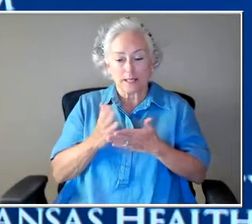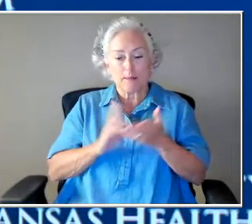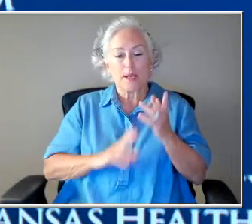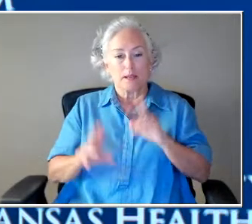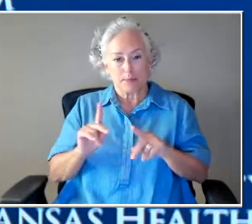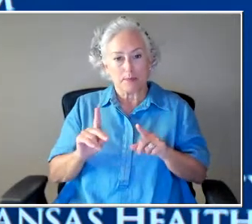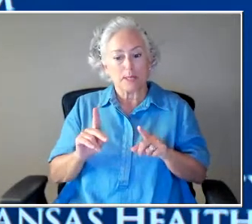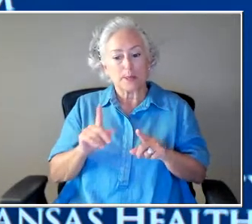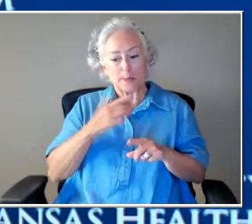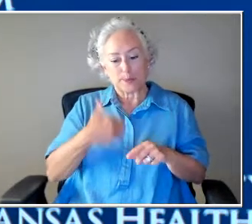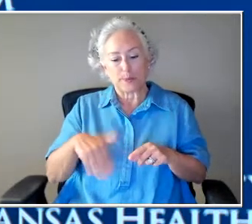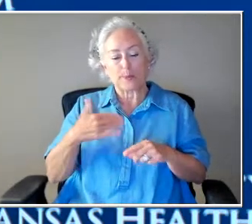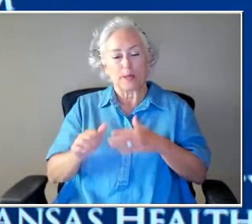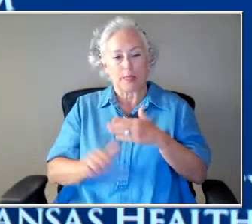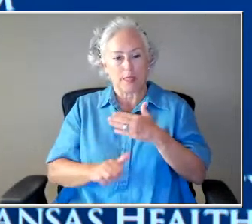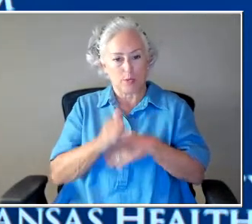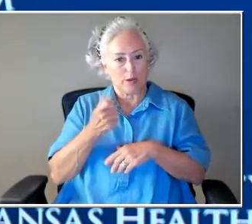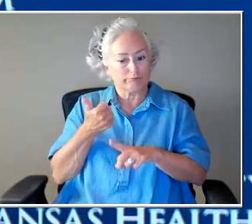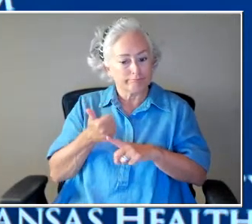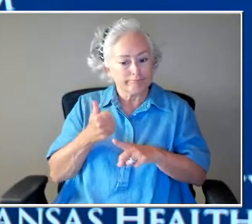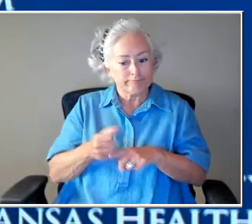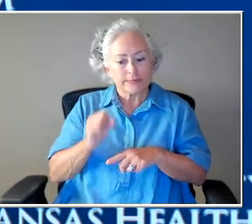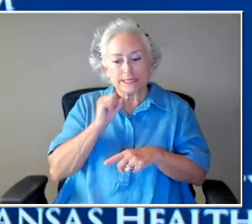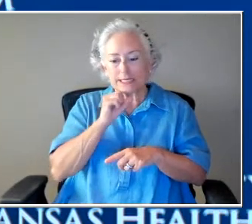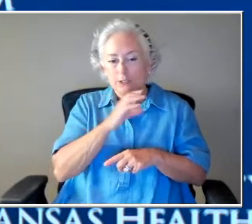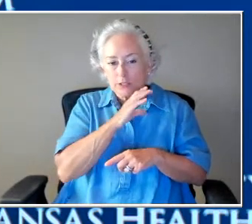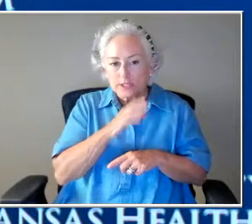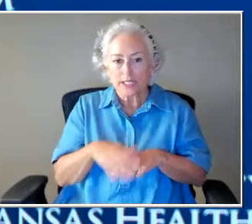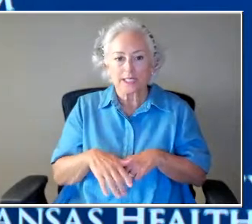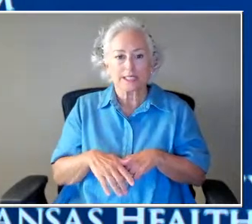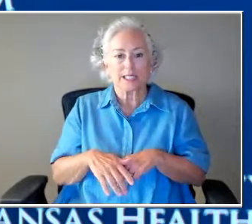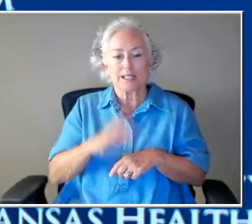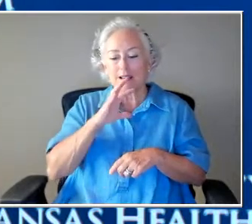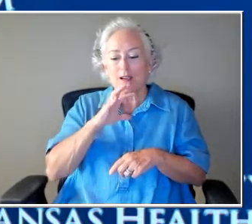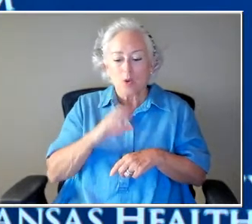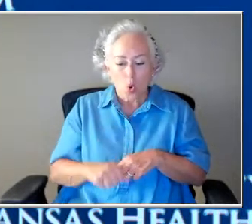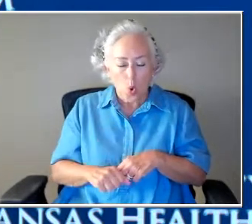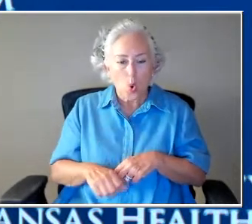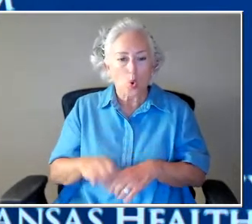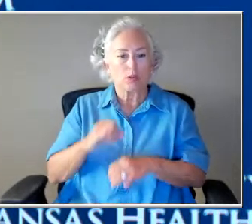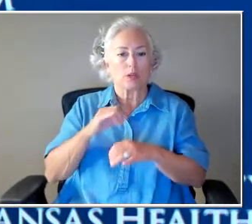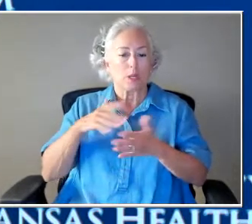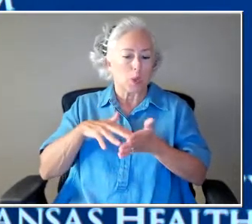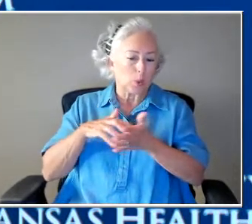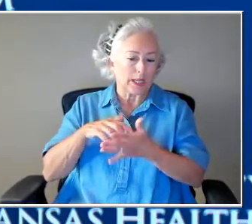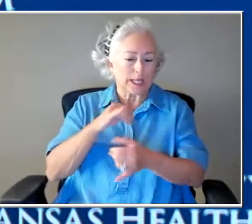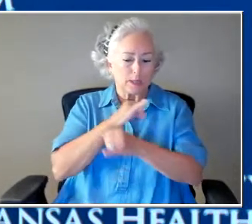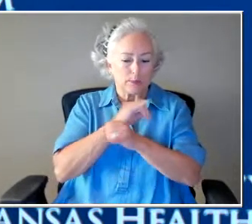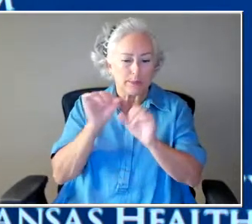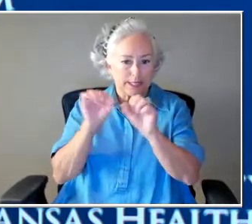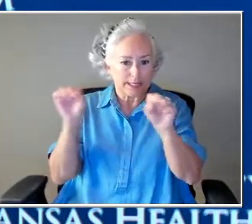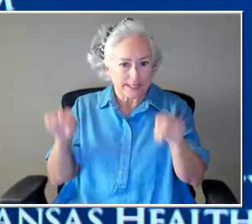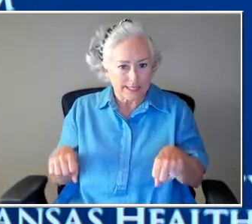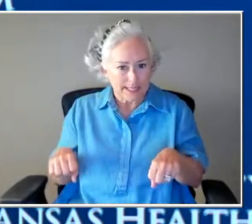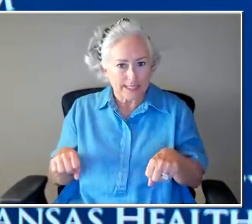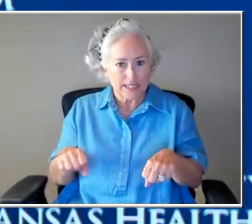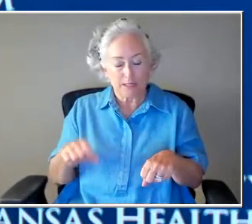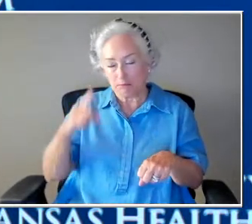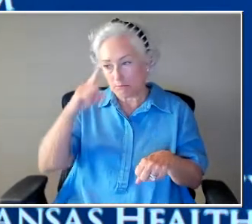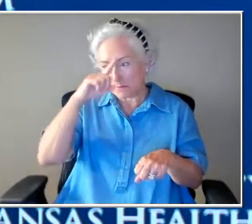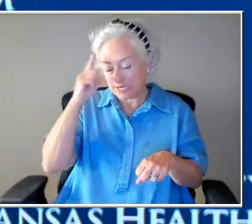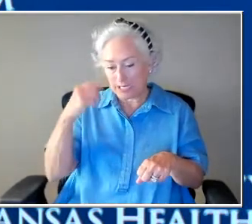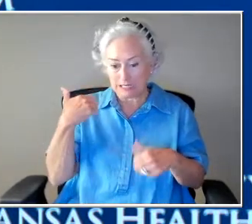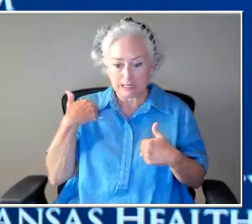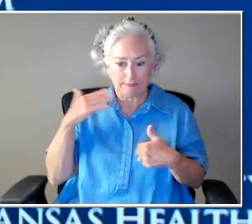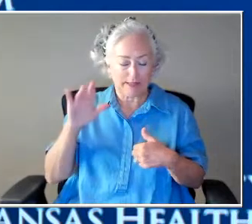are elderly, they have comorbid conditions like immunosuppression because they are on immunosuppressive drugs or they have cancer.